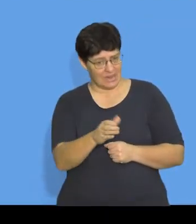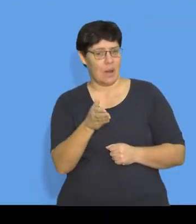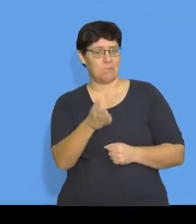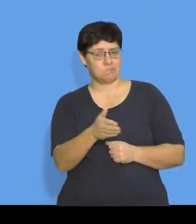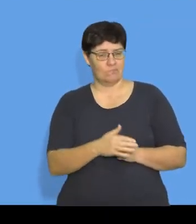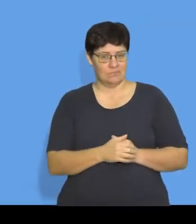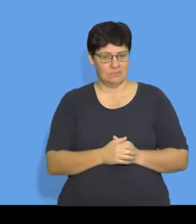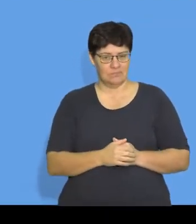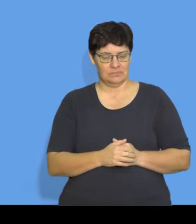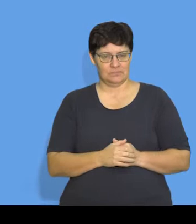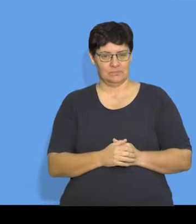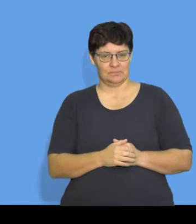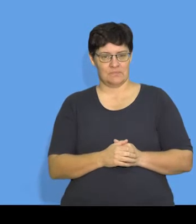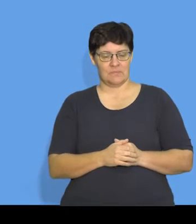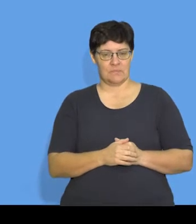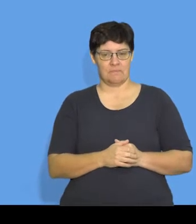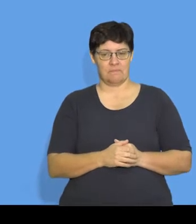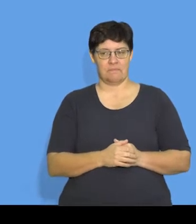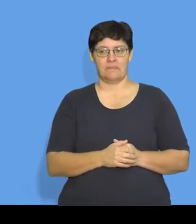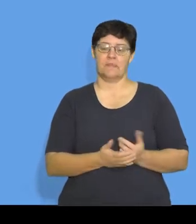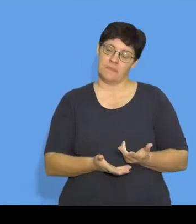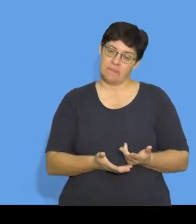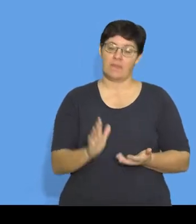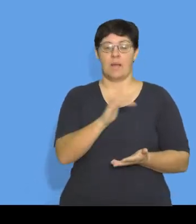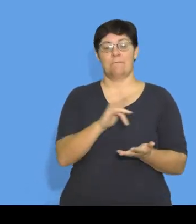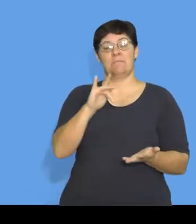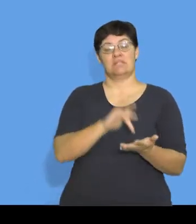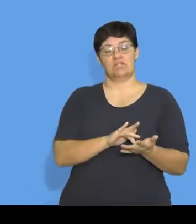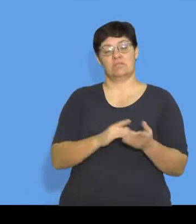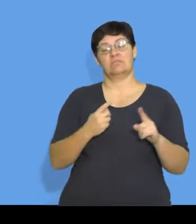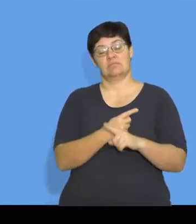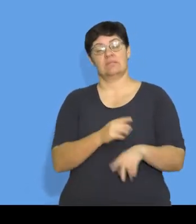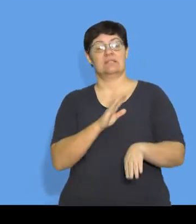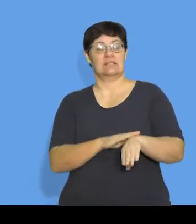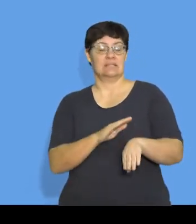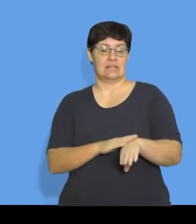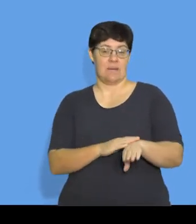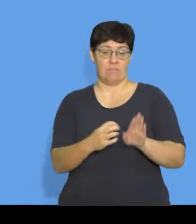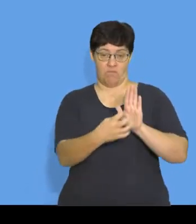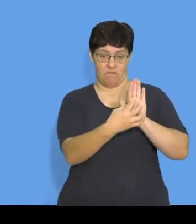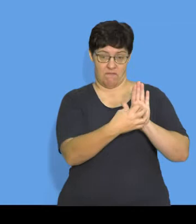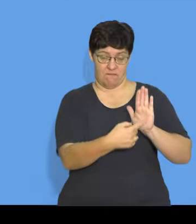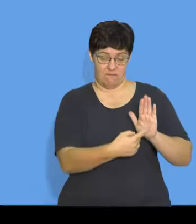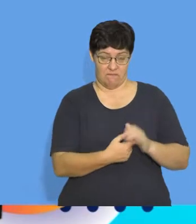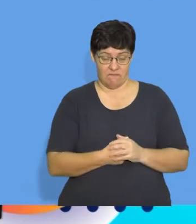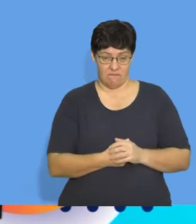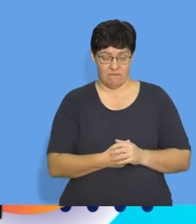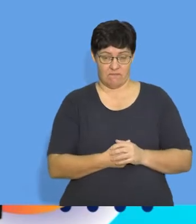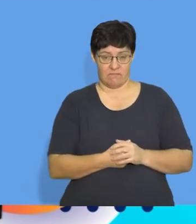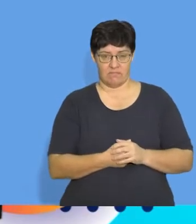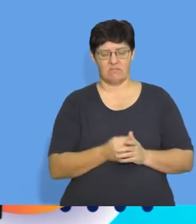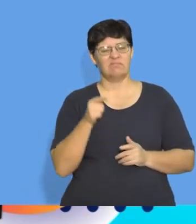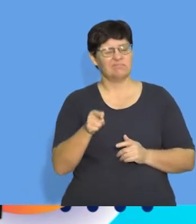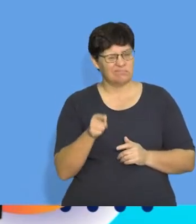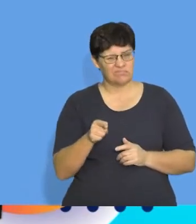motion. Then, of course, our position versus time graph. Here, our graphs become